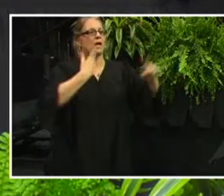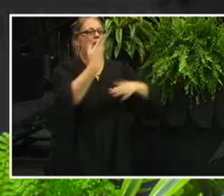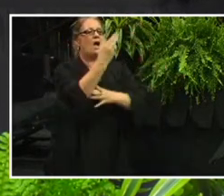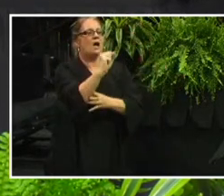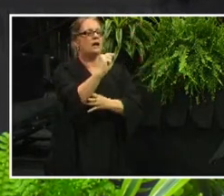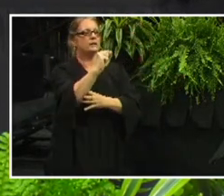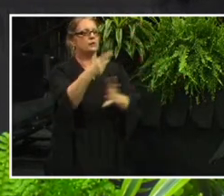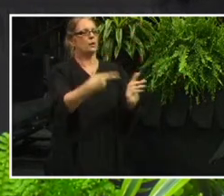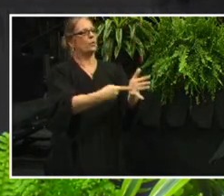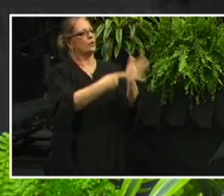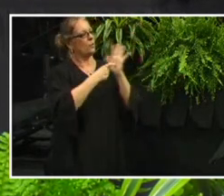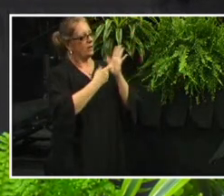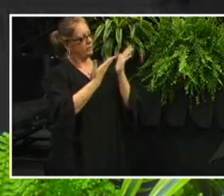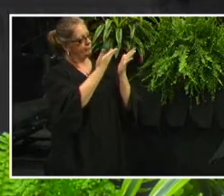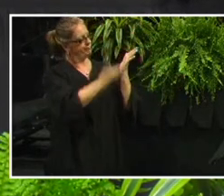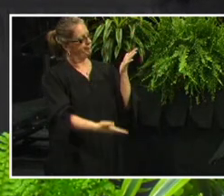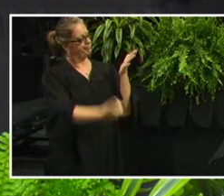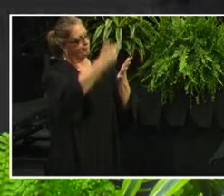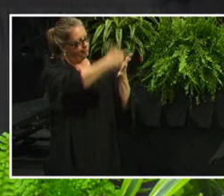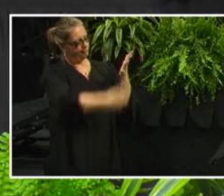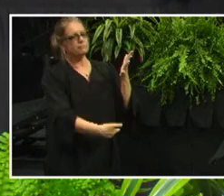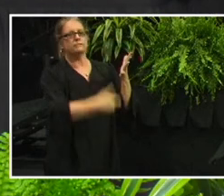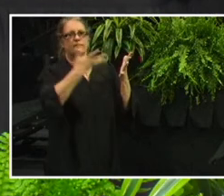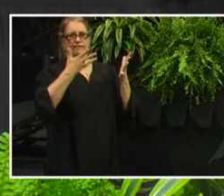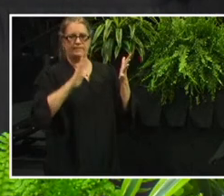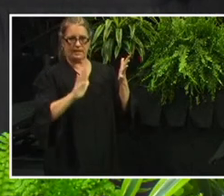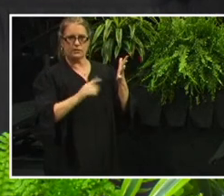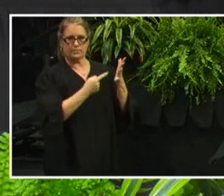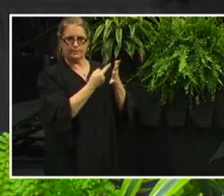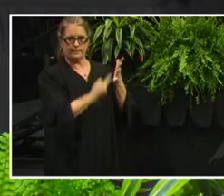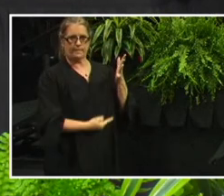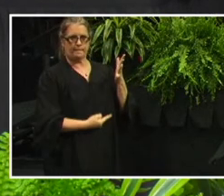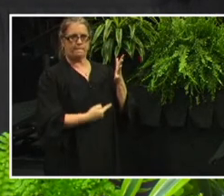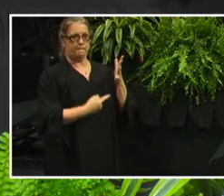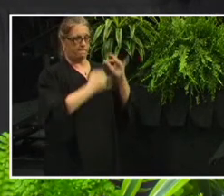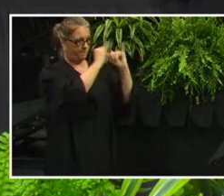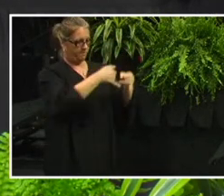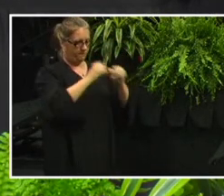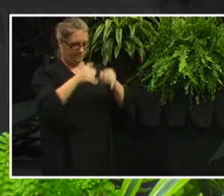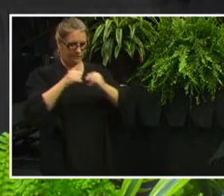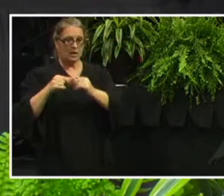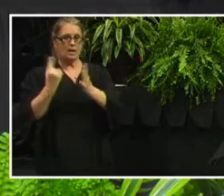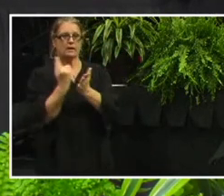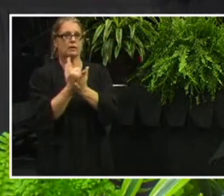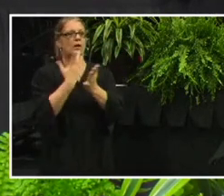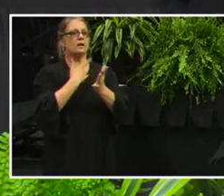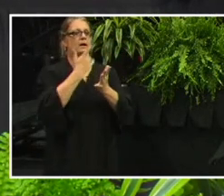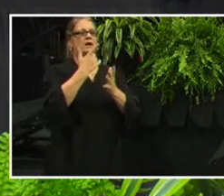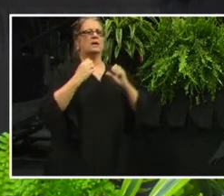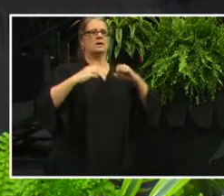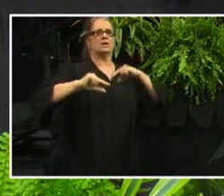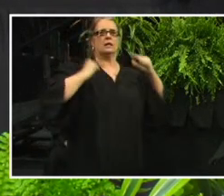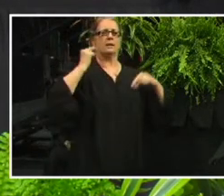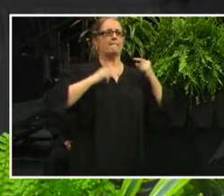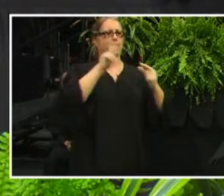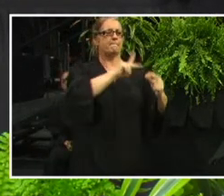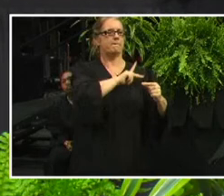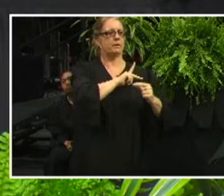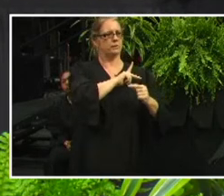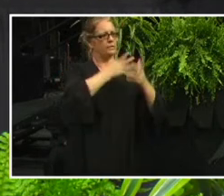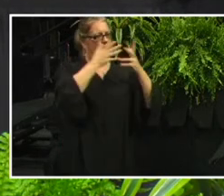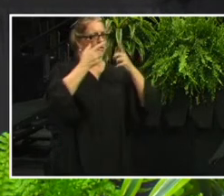school requirements. Individuals in this group of graduates have made great academic, athletic, and personal